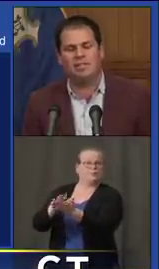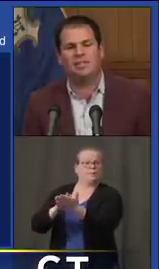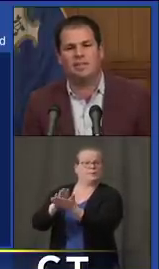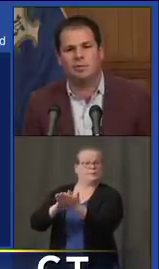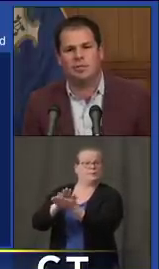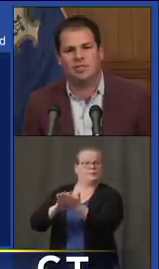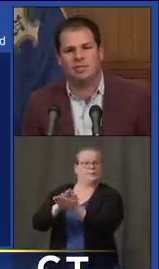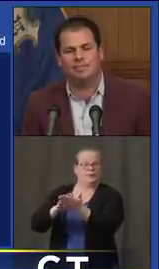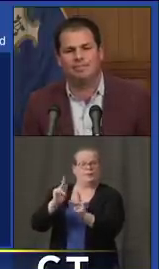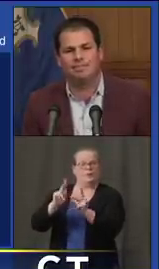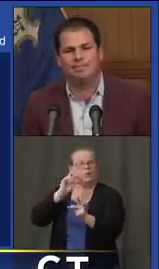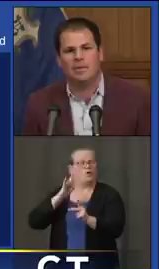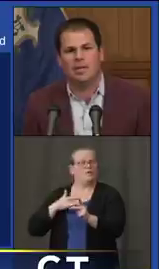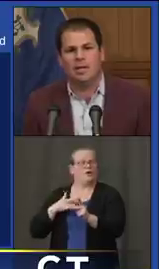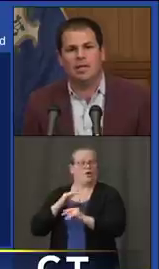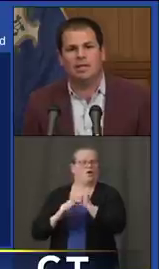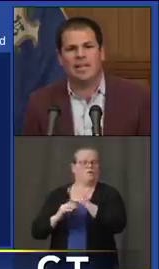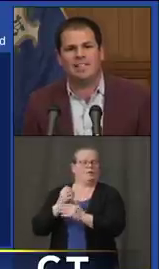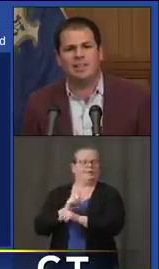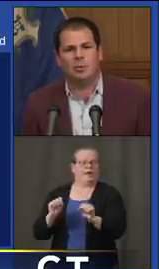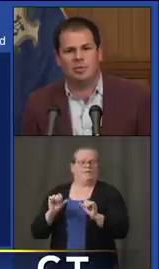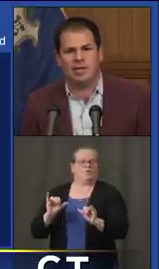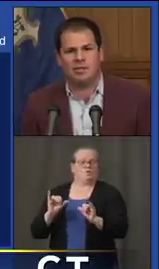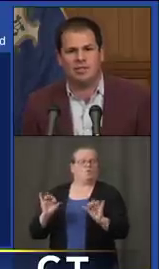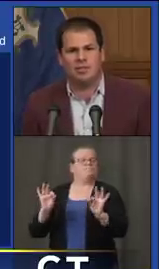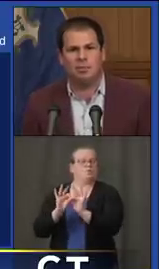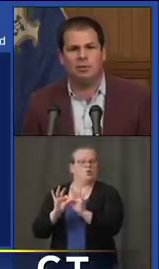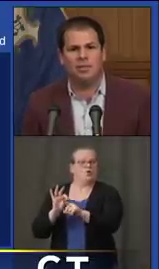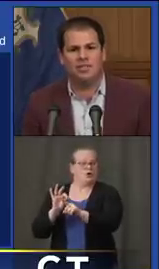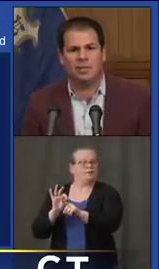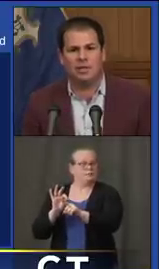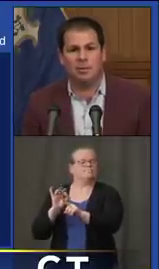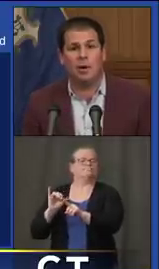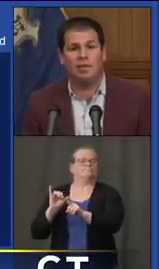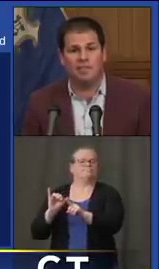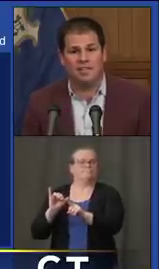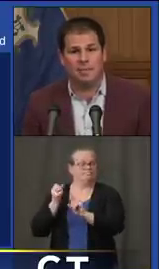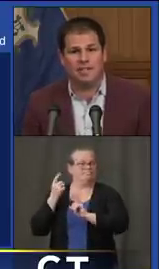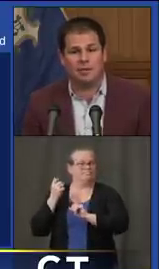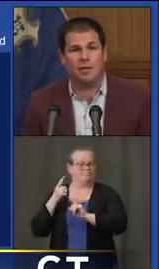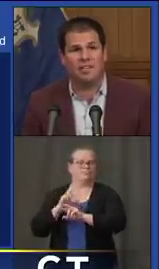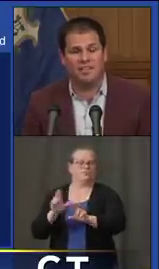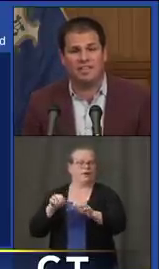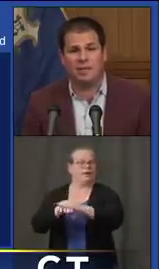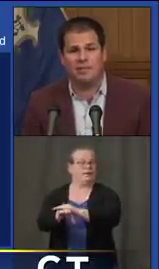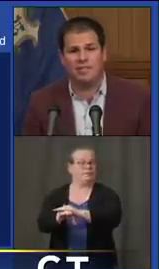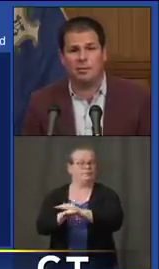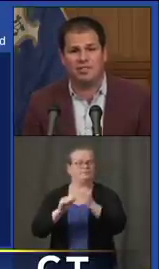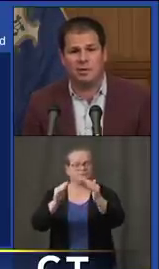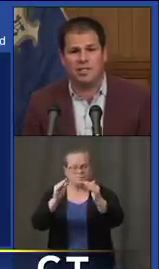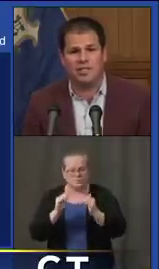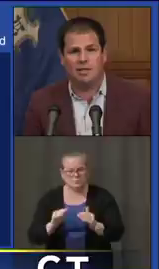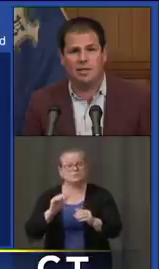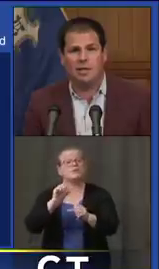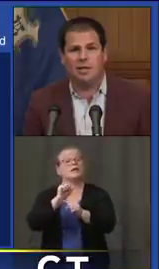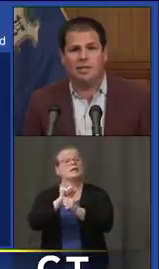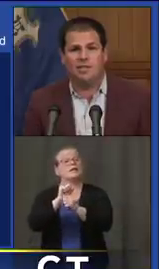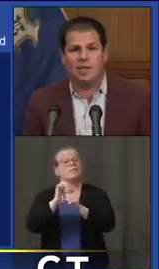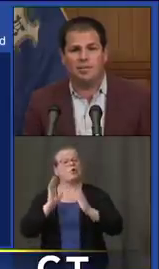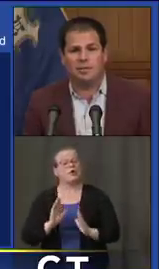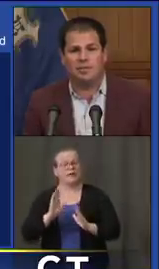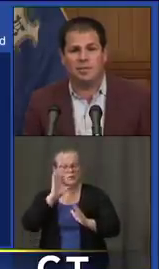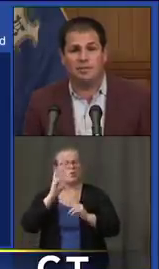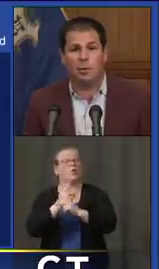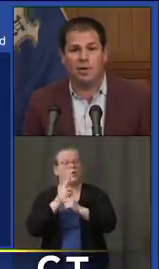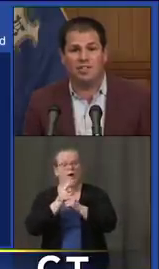in these institutions. Lastly here, protection. So employees are going to be wearing face masks or cloth face coverings in restaurants.